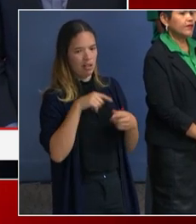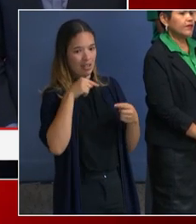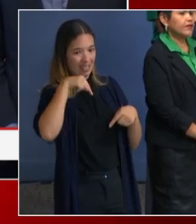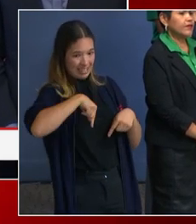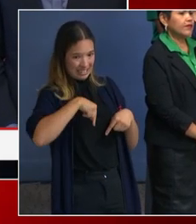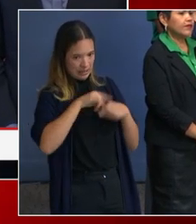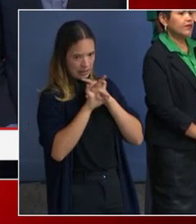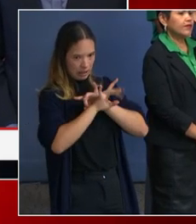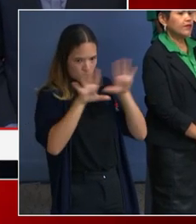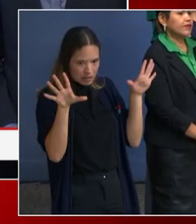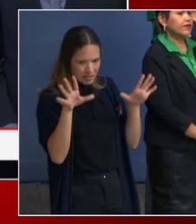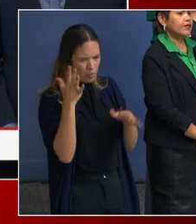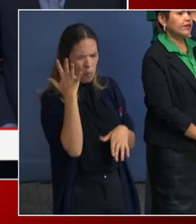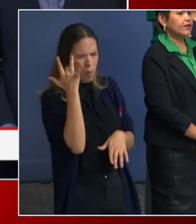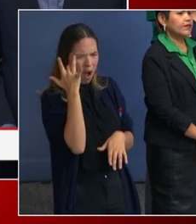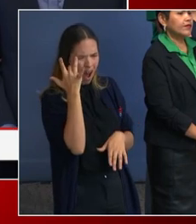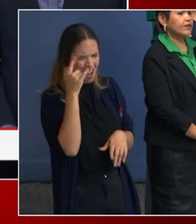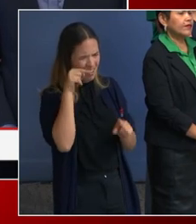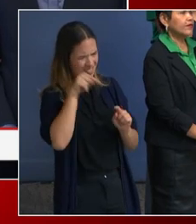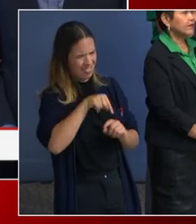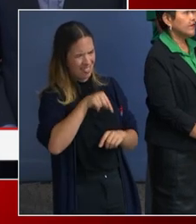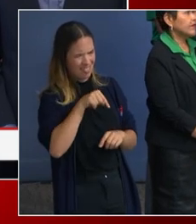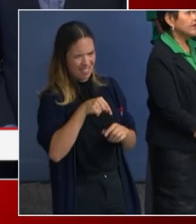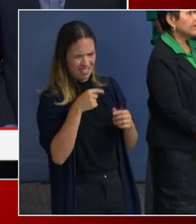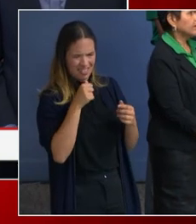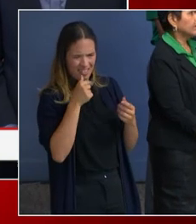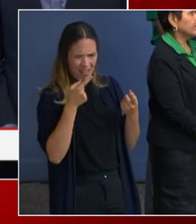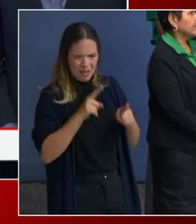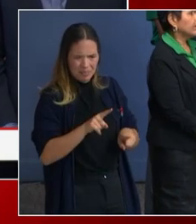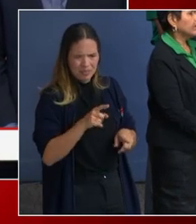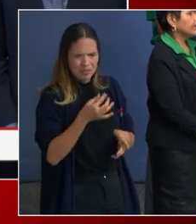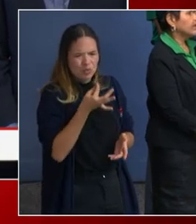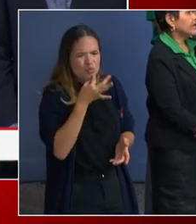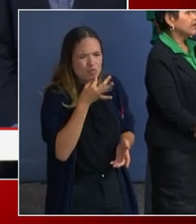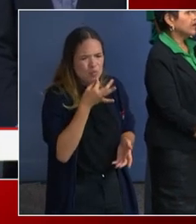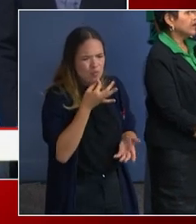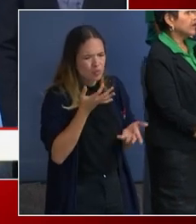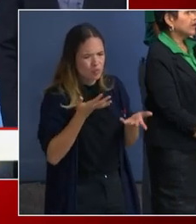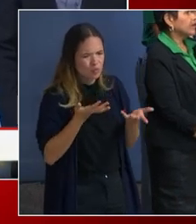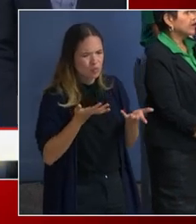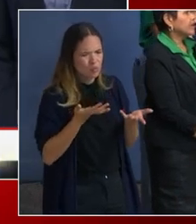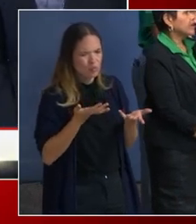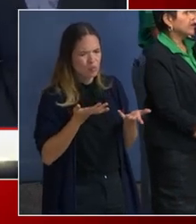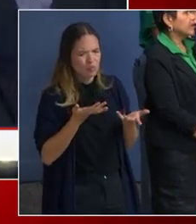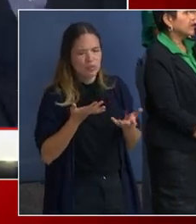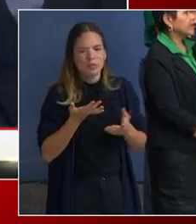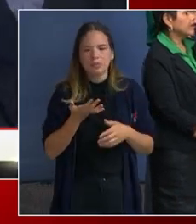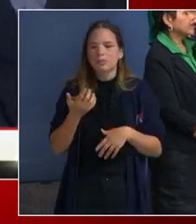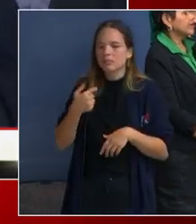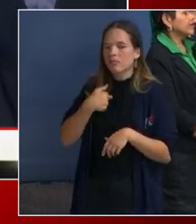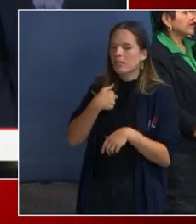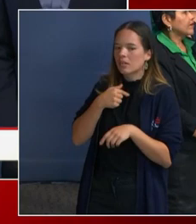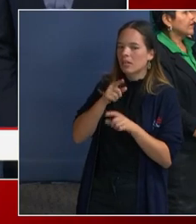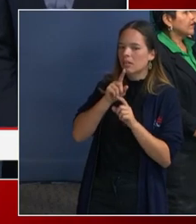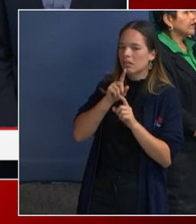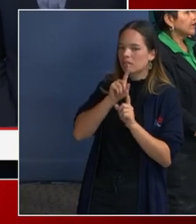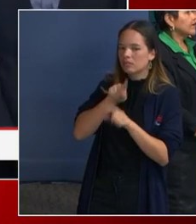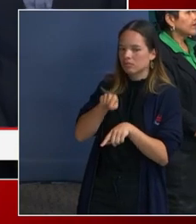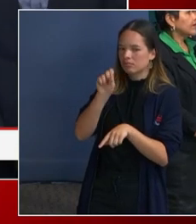pointed out, was this action not taken sooner? We think we're actually taking it at the right